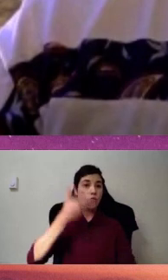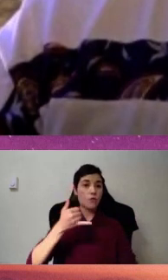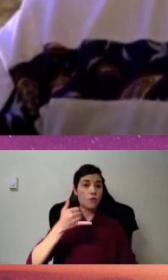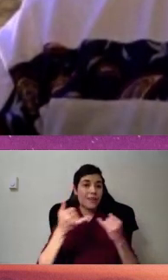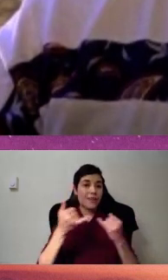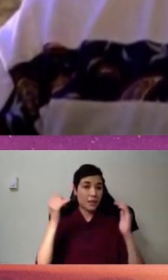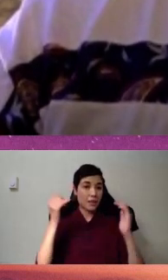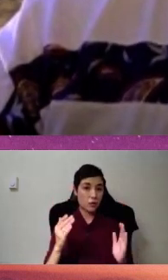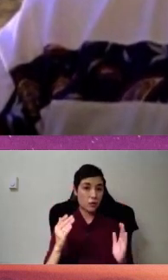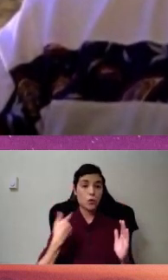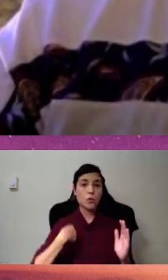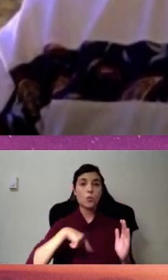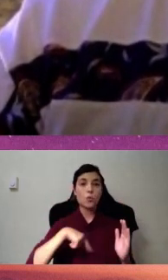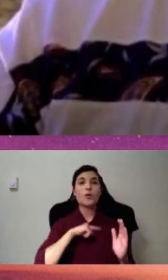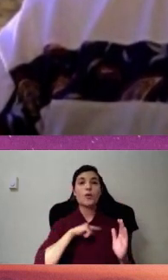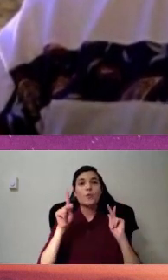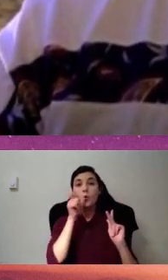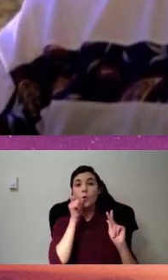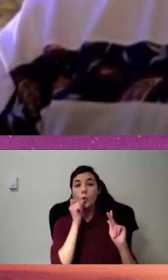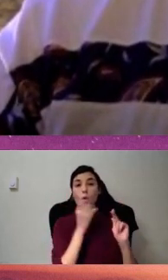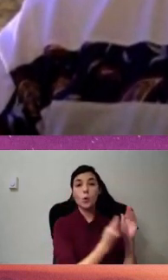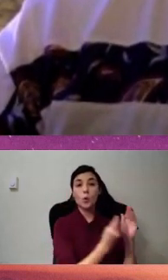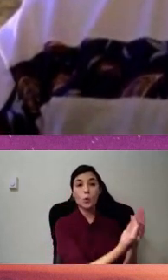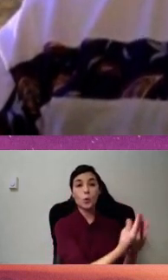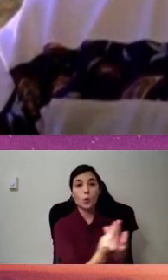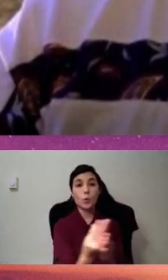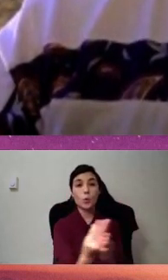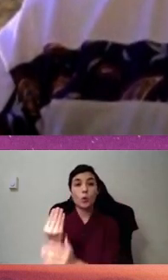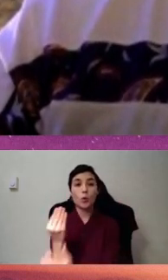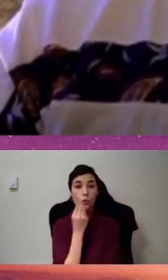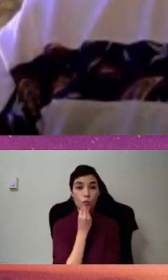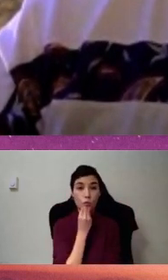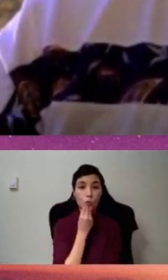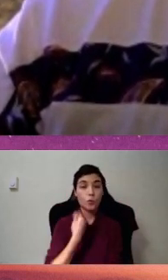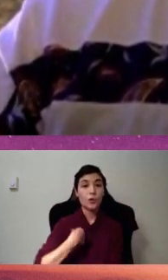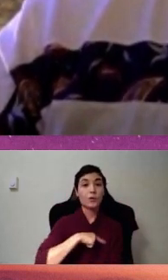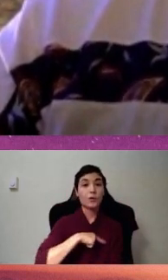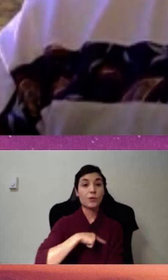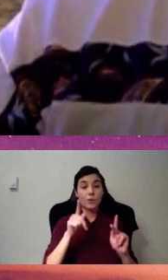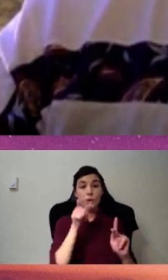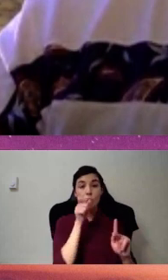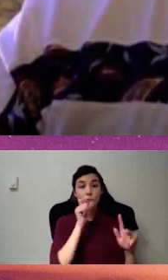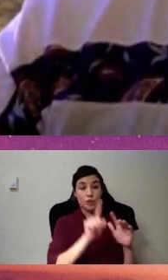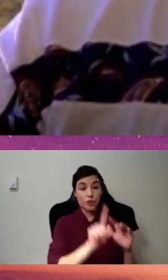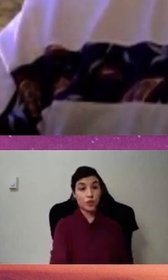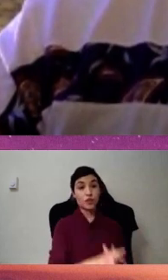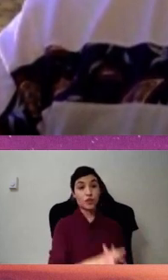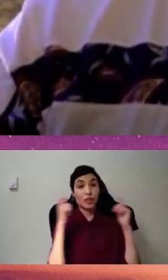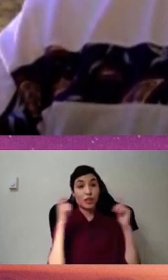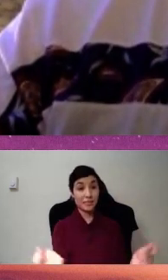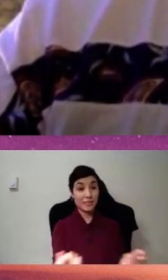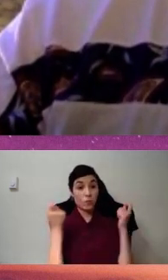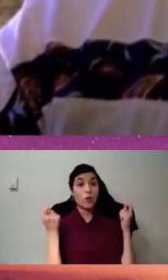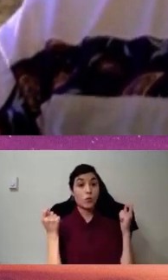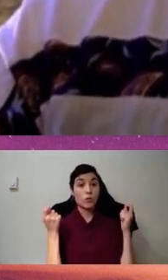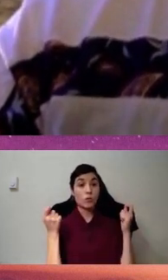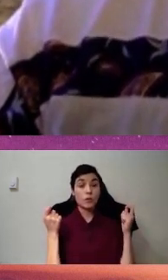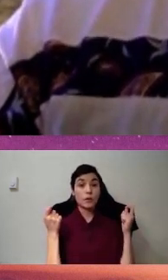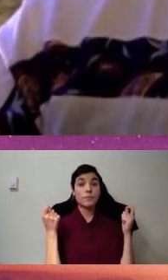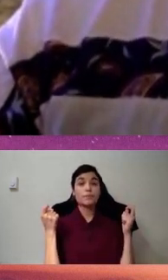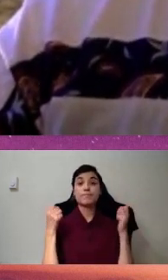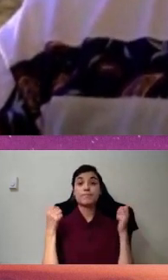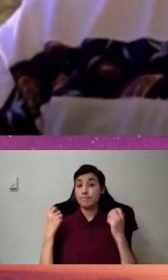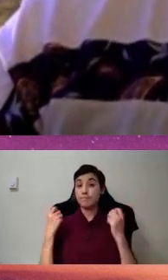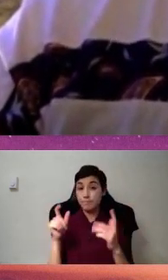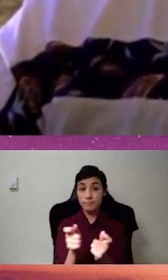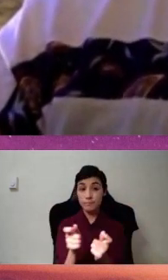know, grew the food a lot of times. We were the folks that, you know, initiated ceremony a lot of time. A lot of ceremonies were not